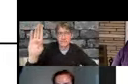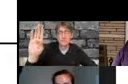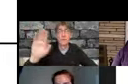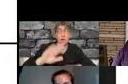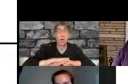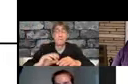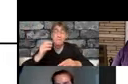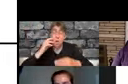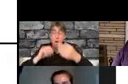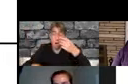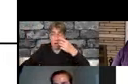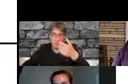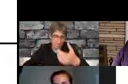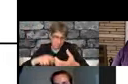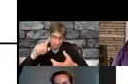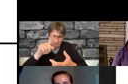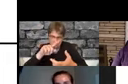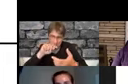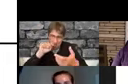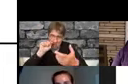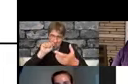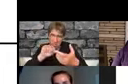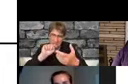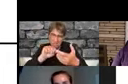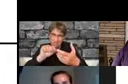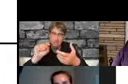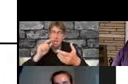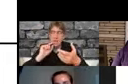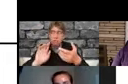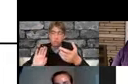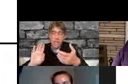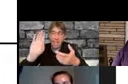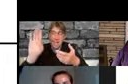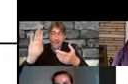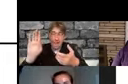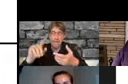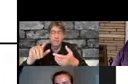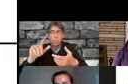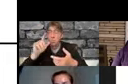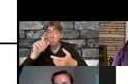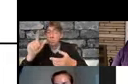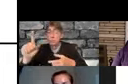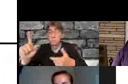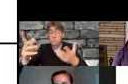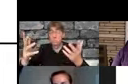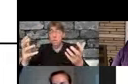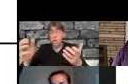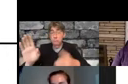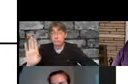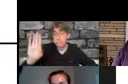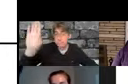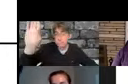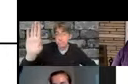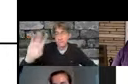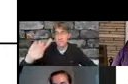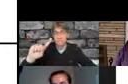button in the bottom center of your screen. I will call on folks on a first come, first served basis. When it's your turn to speak,